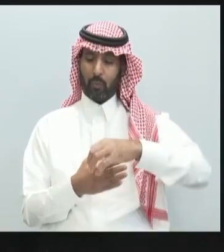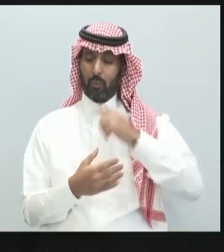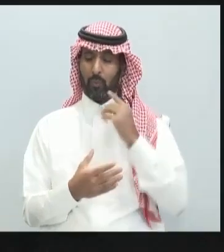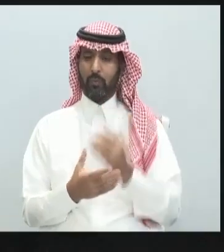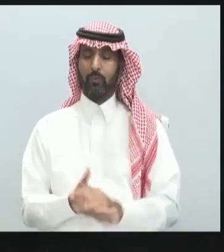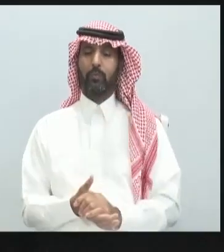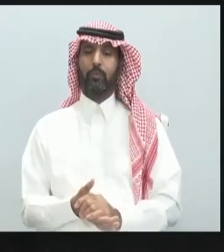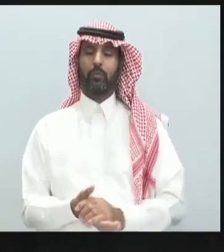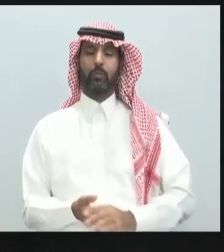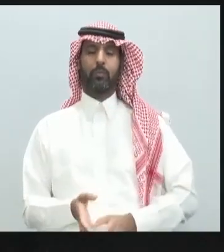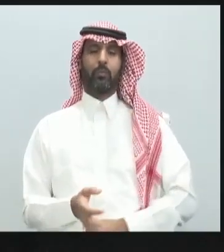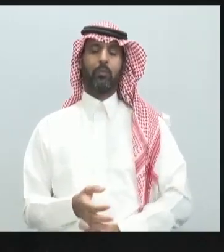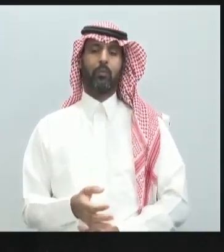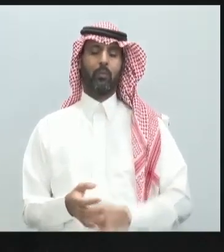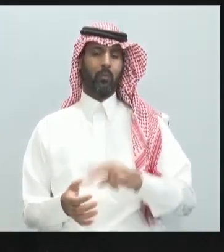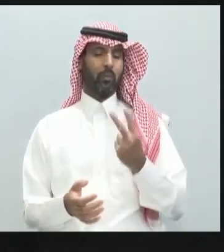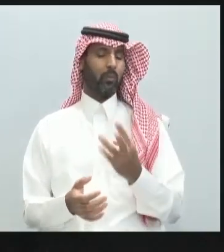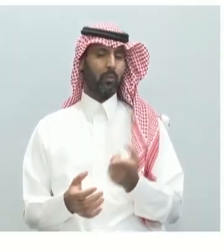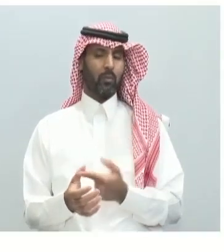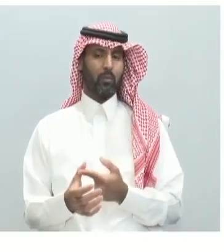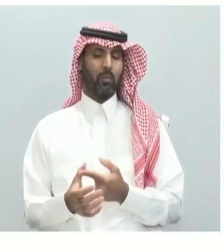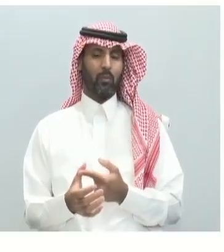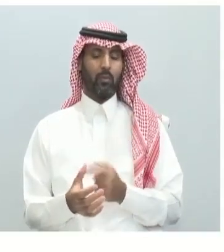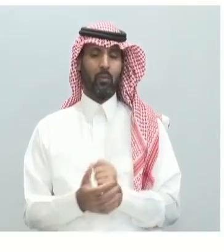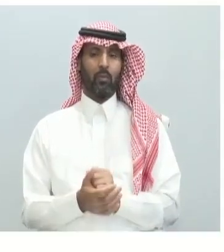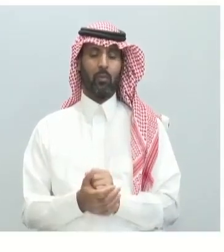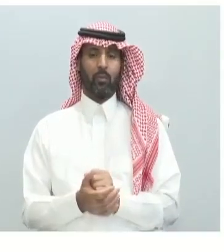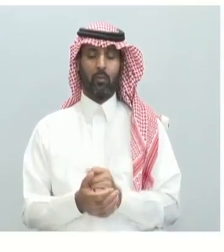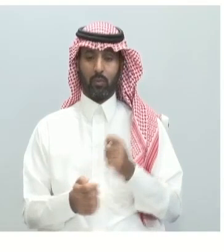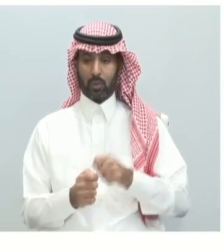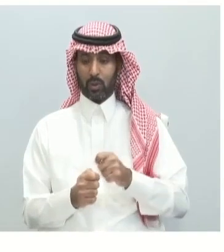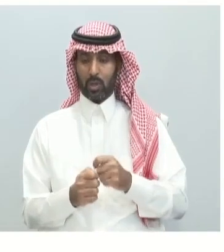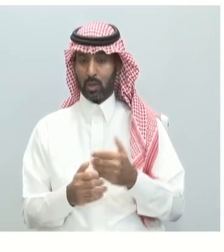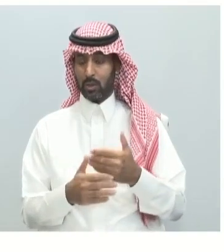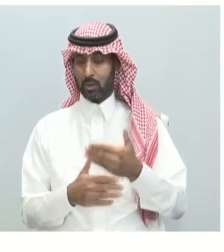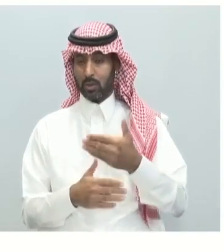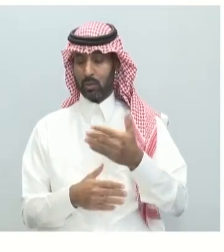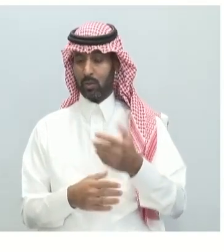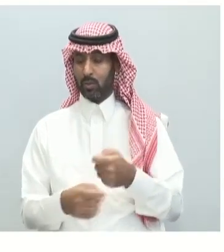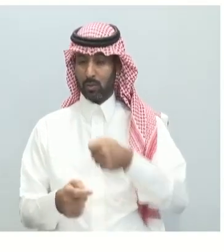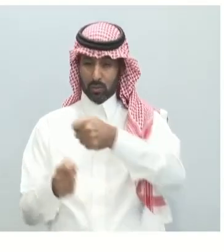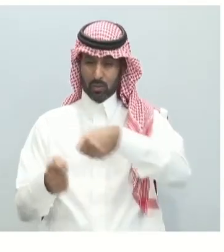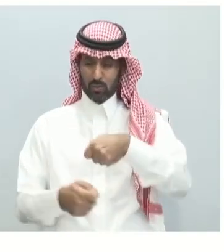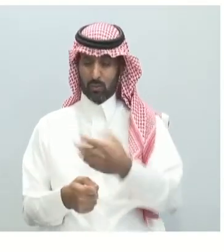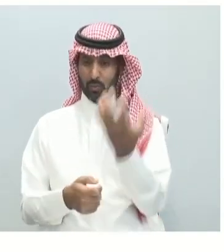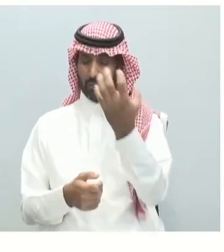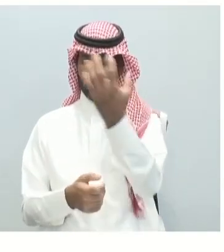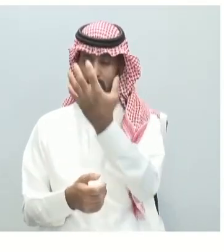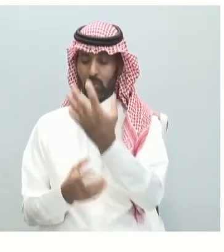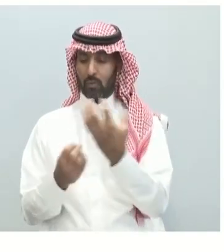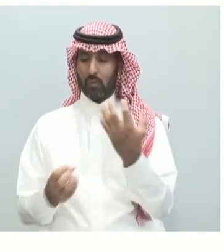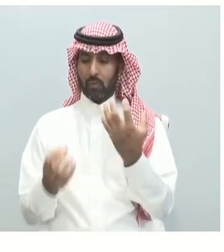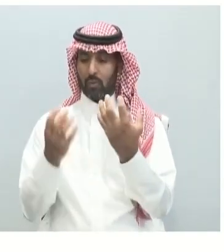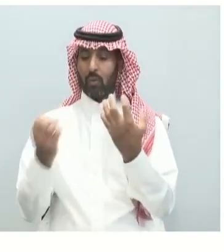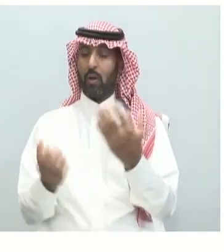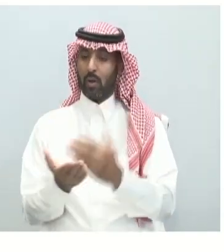the air. Number two, produce probably means, again, produce probably means fruits